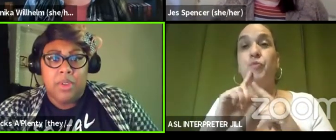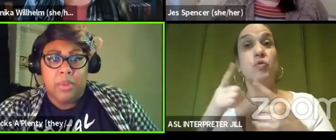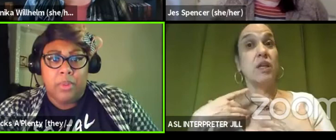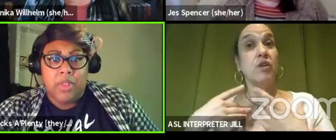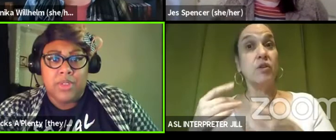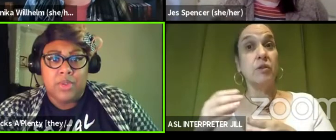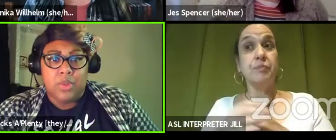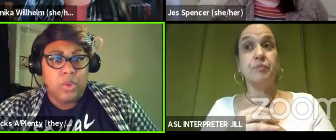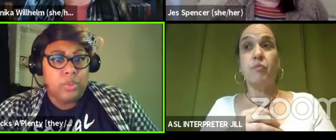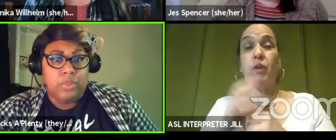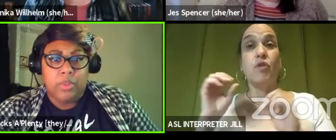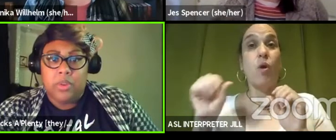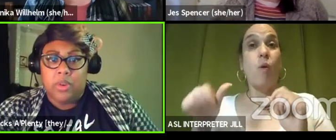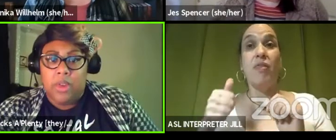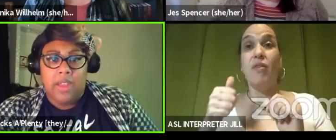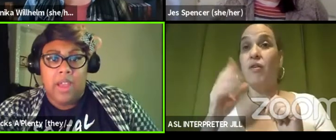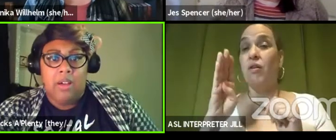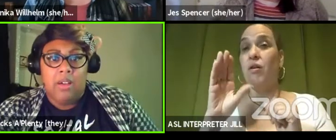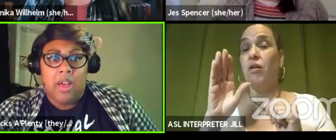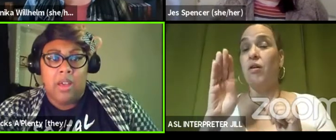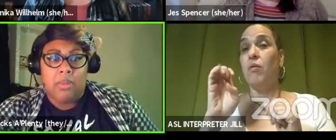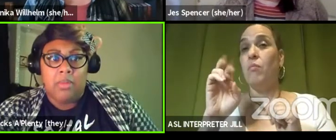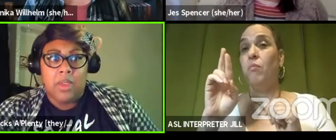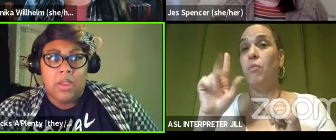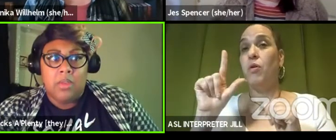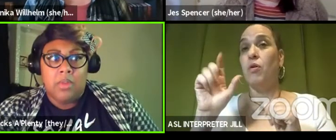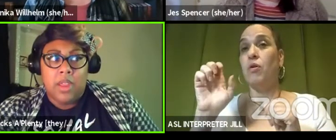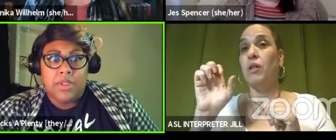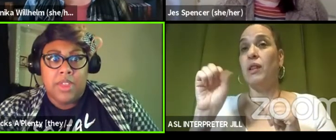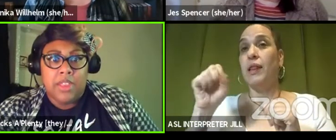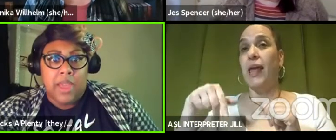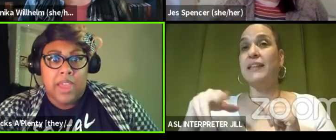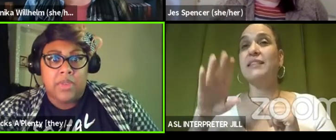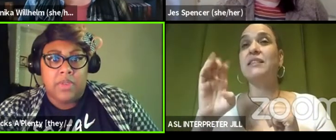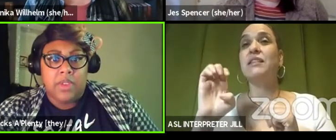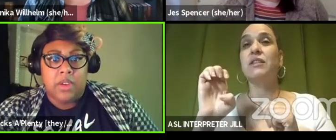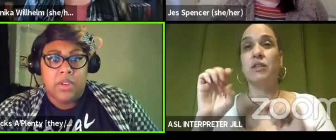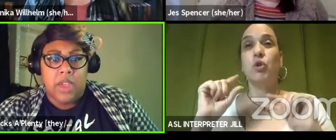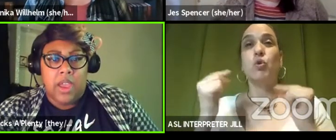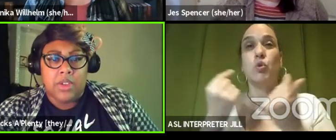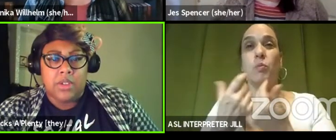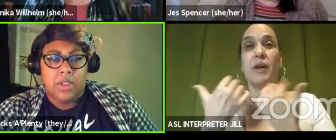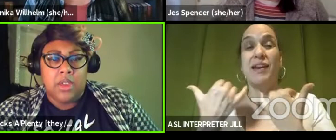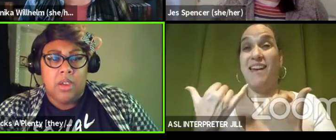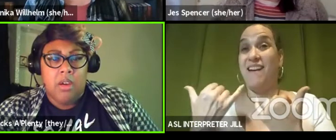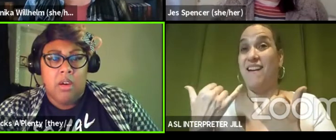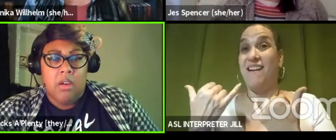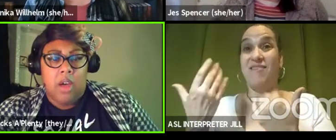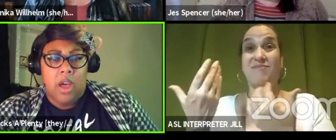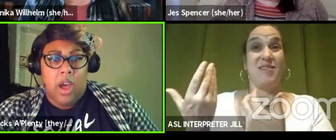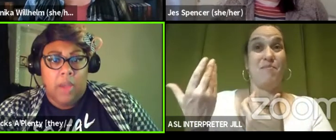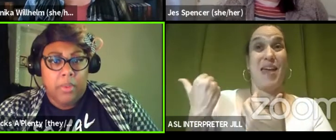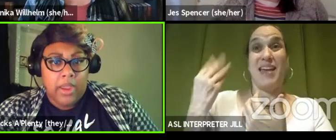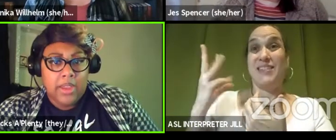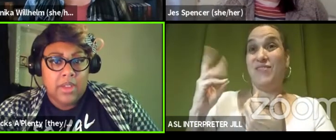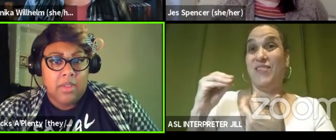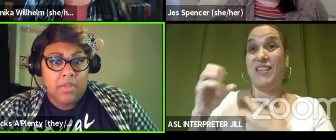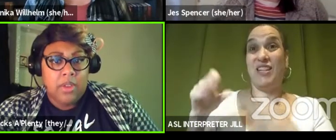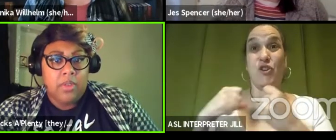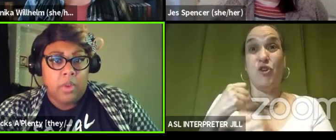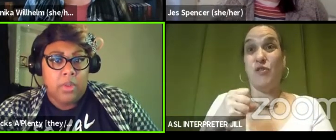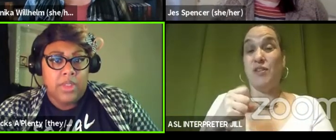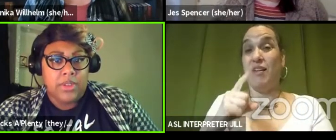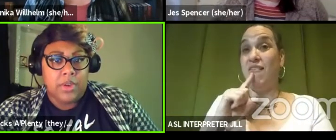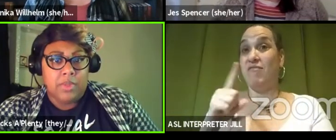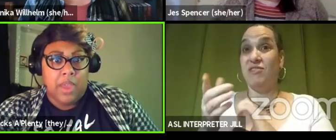no other burlesque group right now, from what I understand, the past 50 years to actually operate a